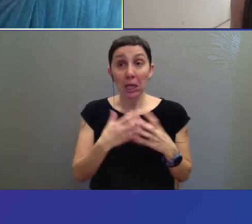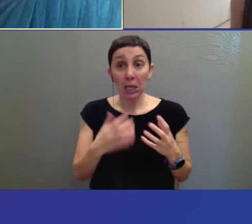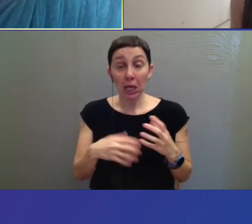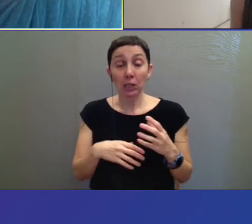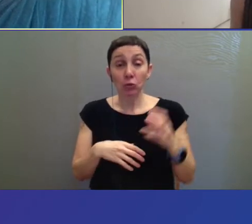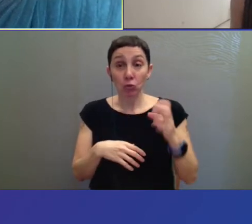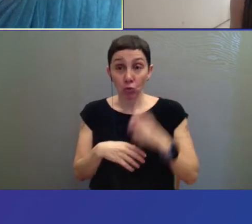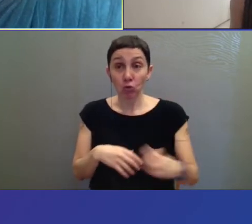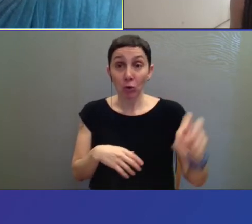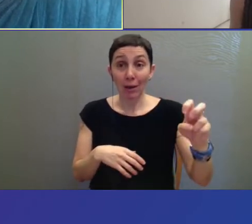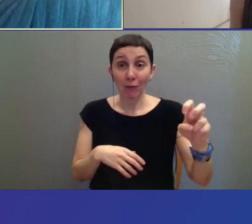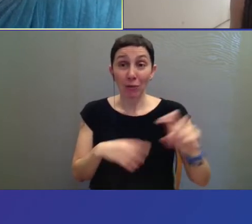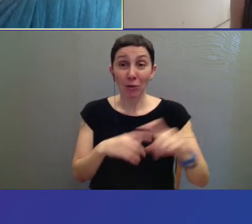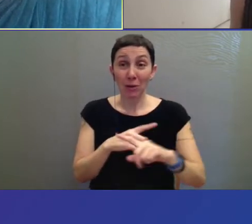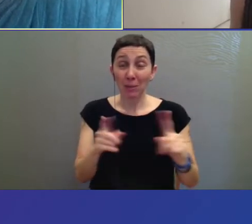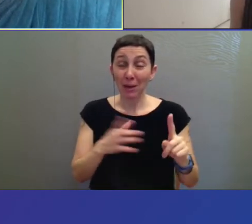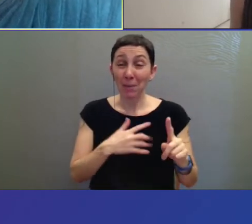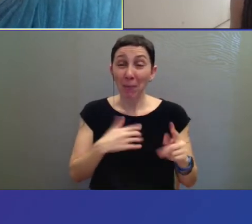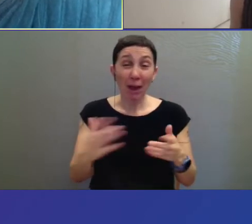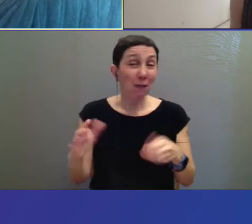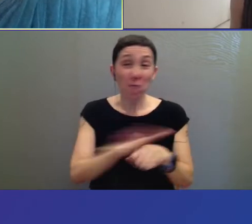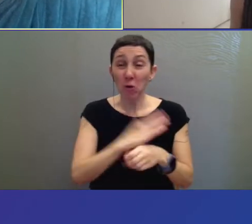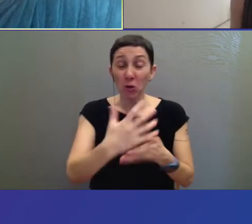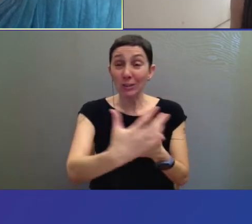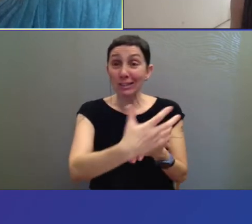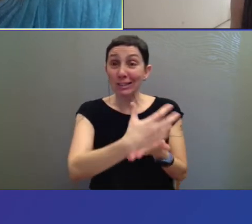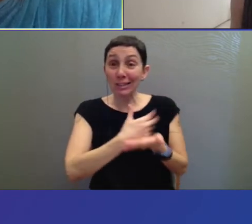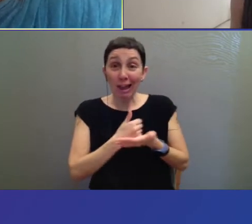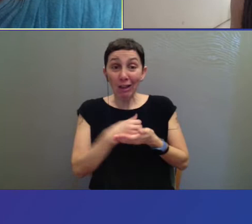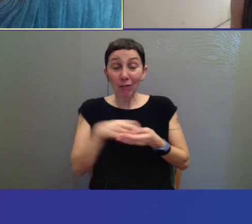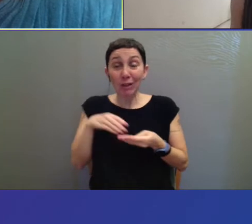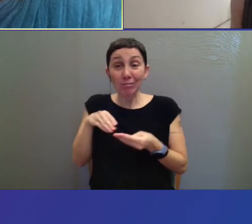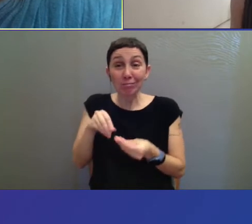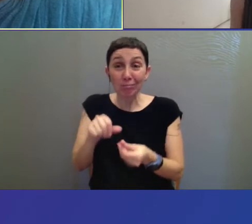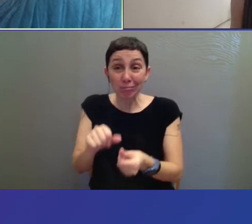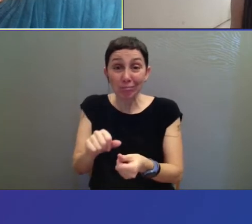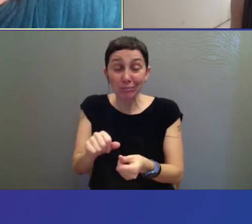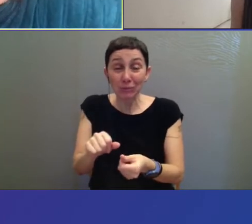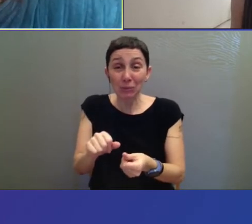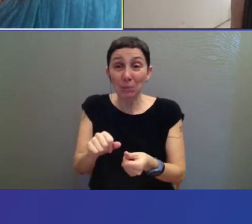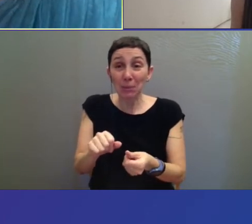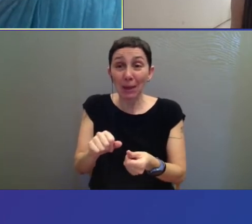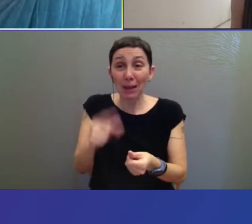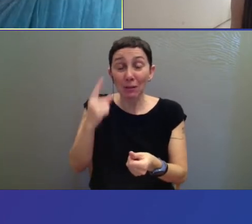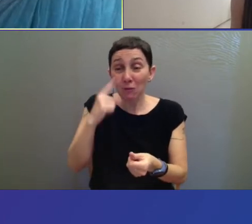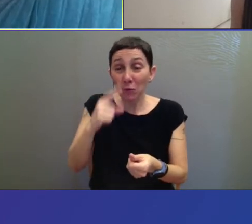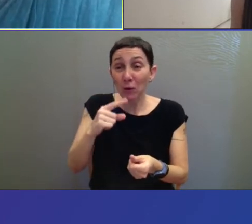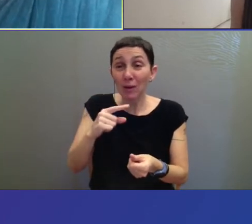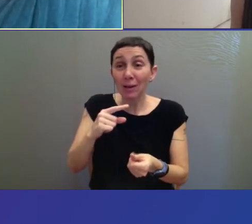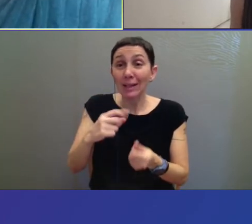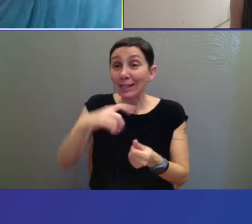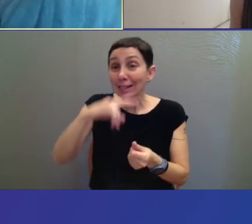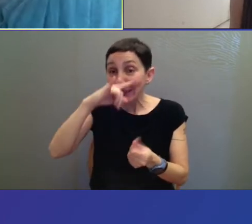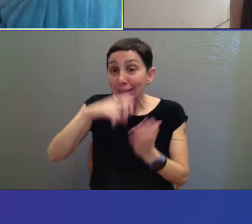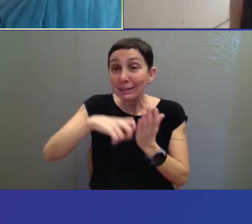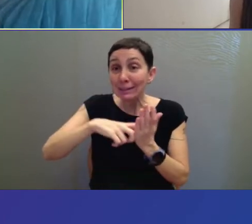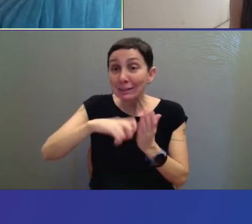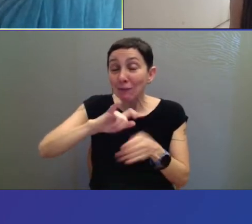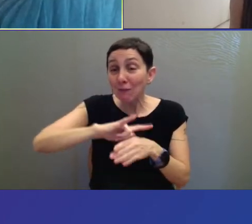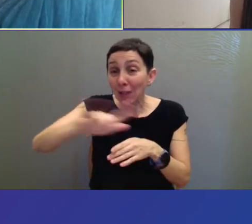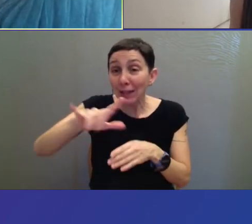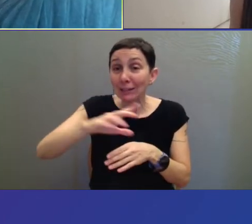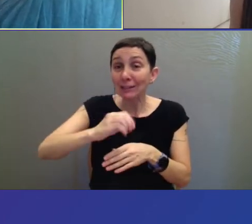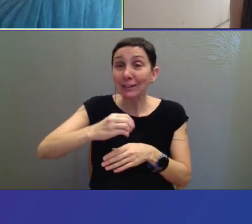I have to spend my entire salary to be able to be a parent artist. So is that fair to me? And I think there's